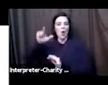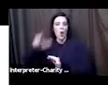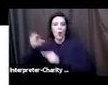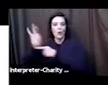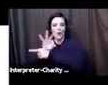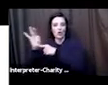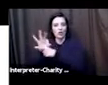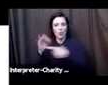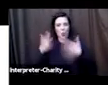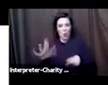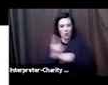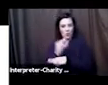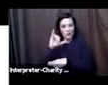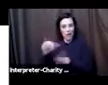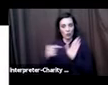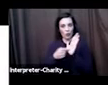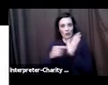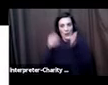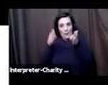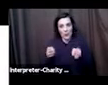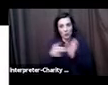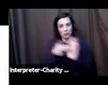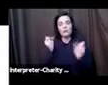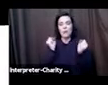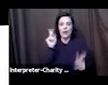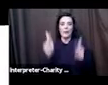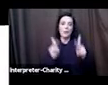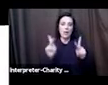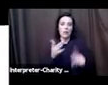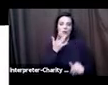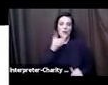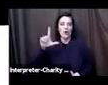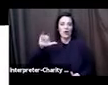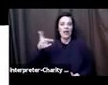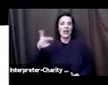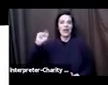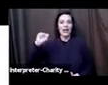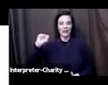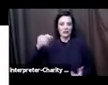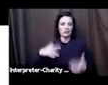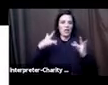people. So a lot of folks that we've worked with prefer the term light tech, and so I like to use that